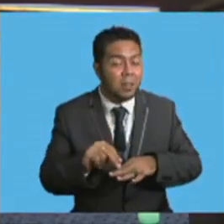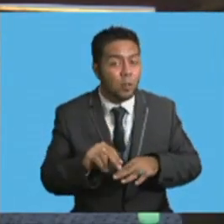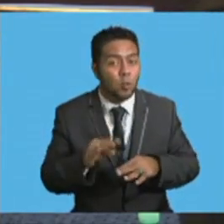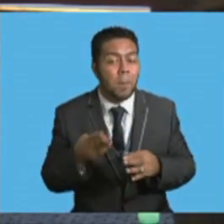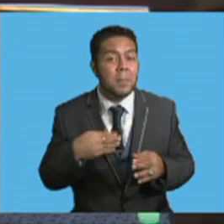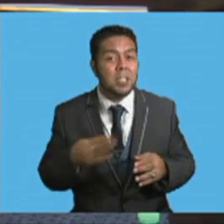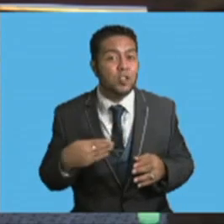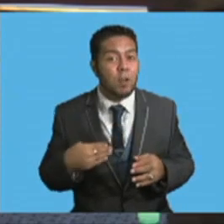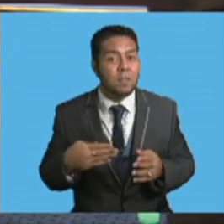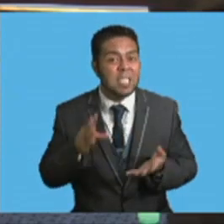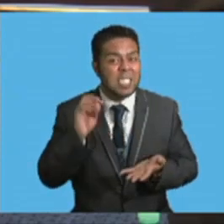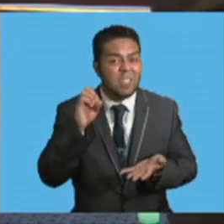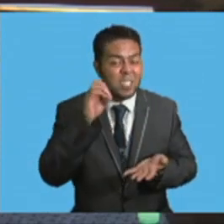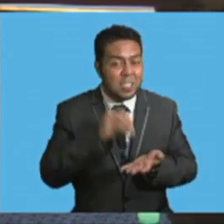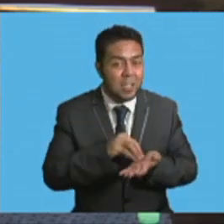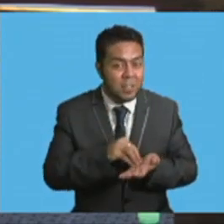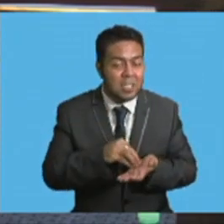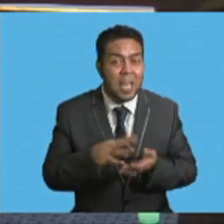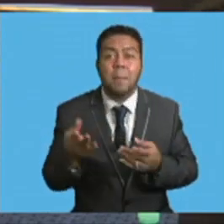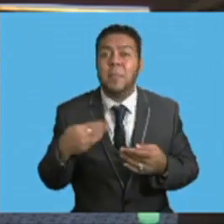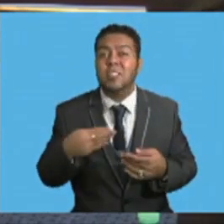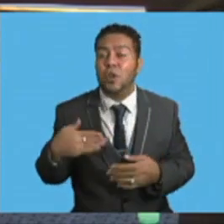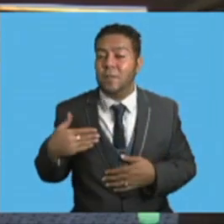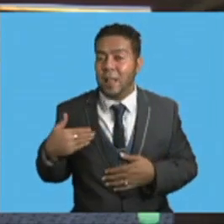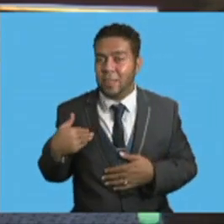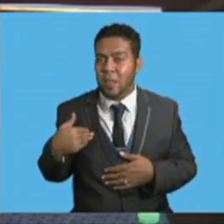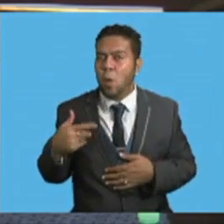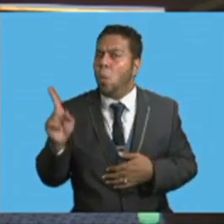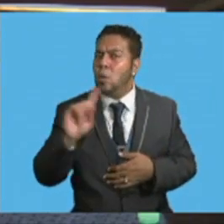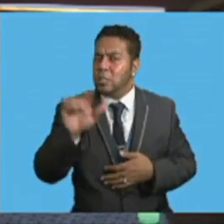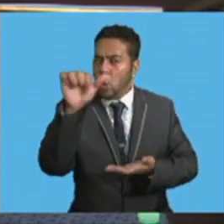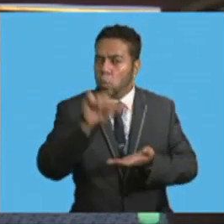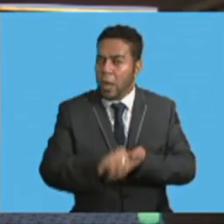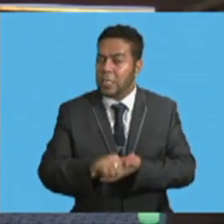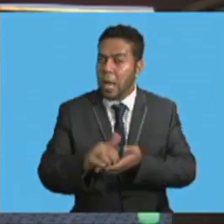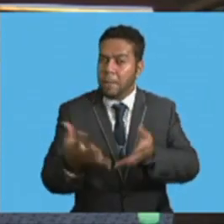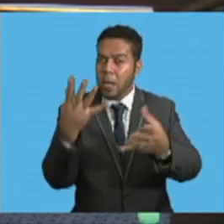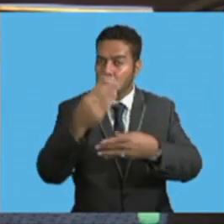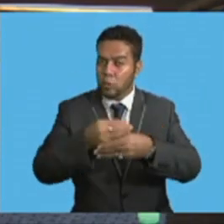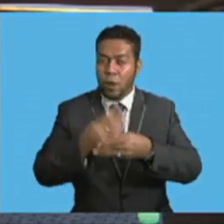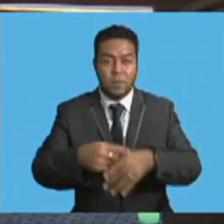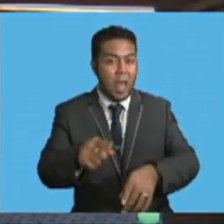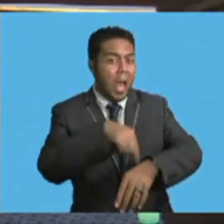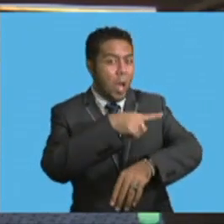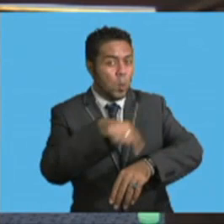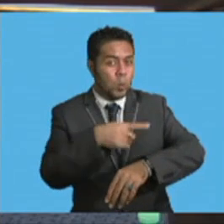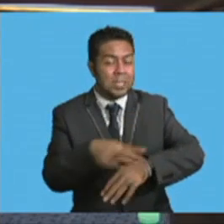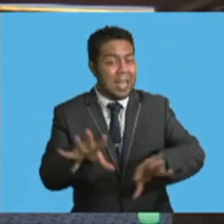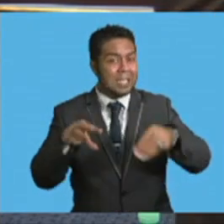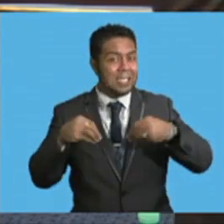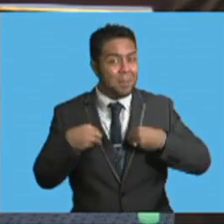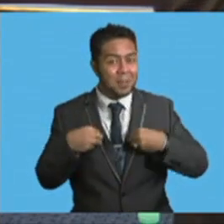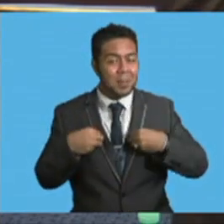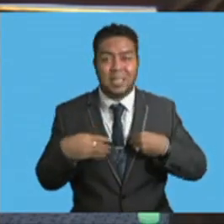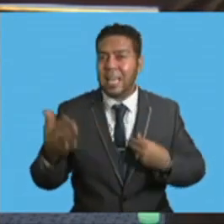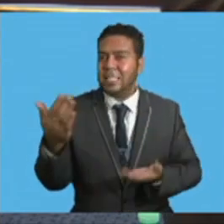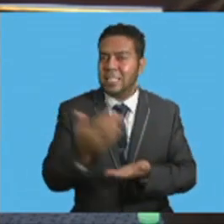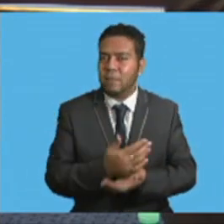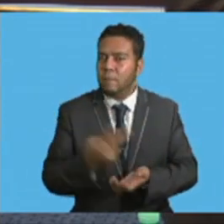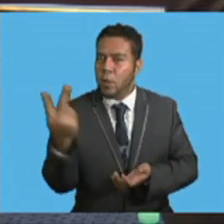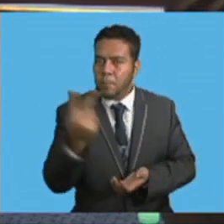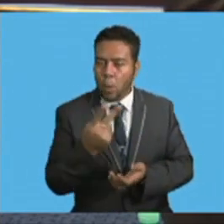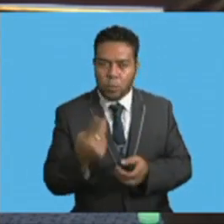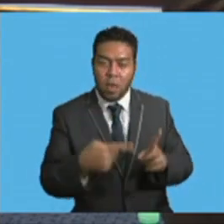the Minister of Health has begun to implement is the right amount of hours acceptable and safe for both